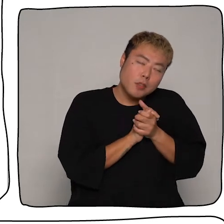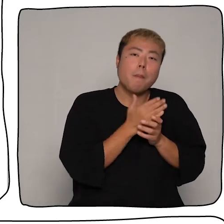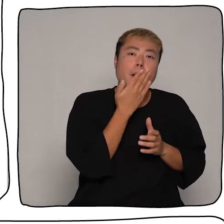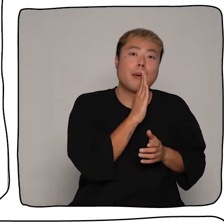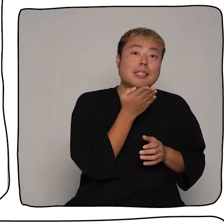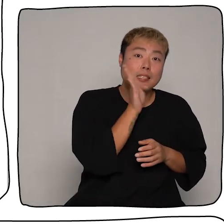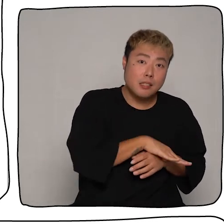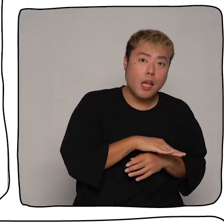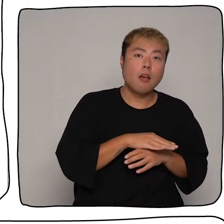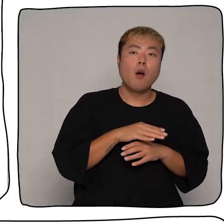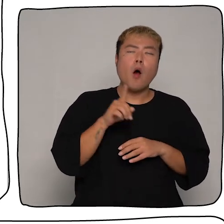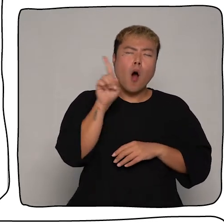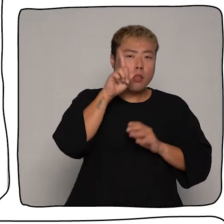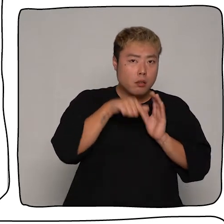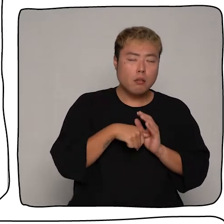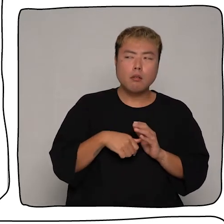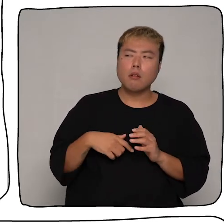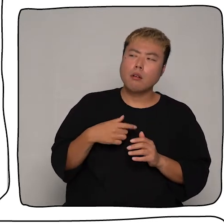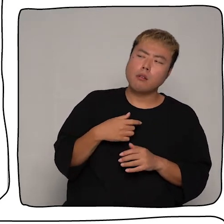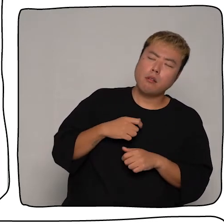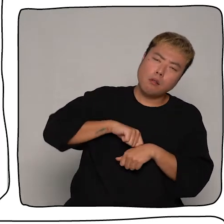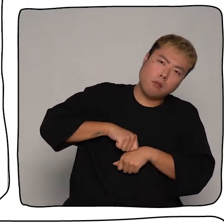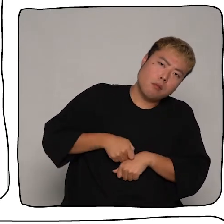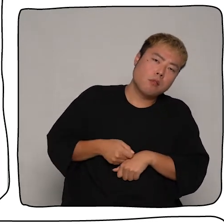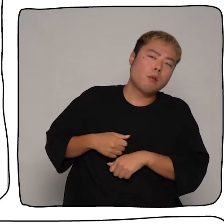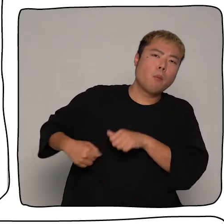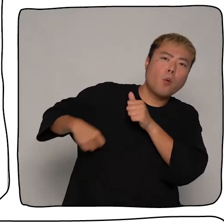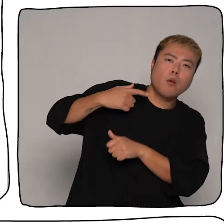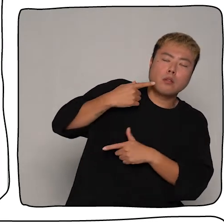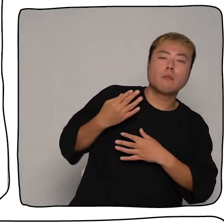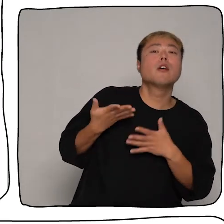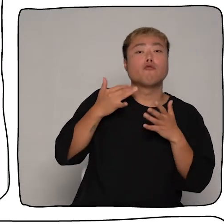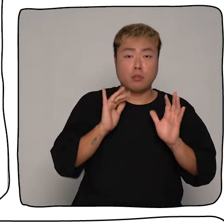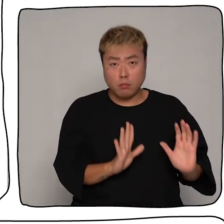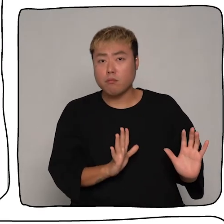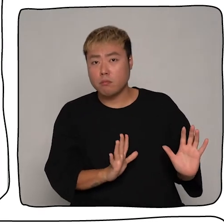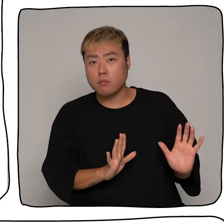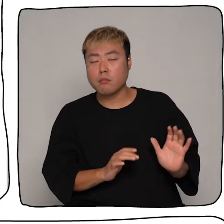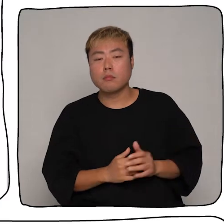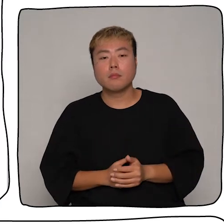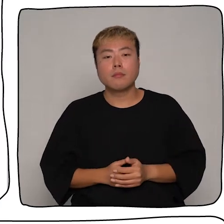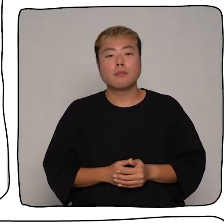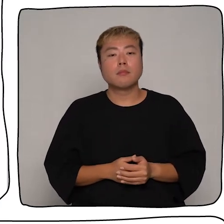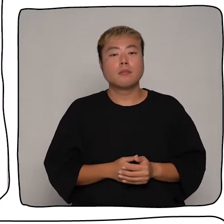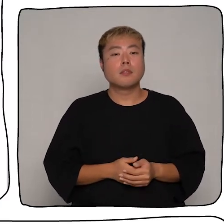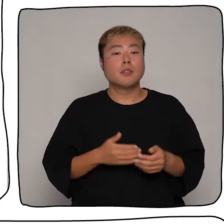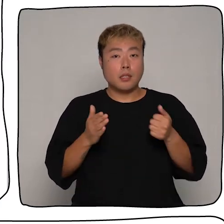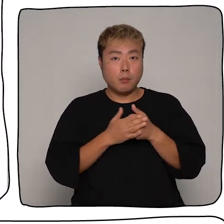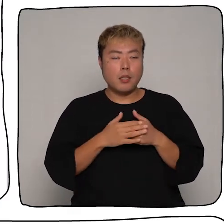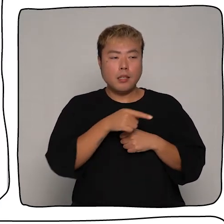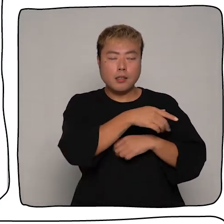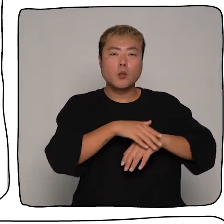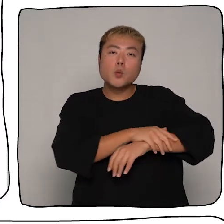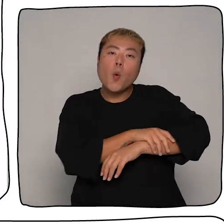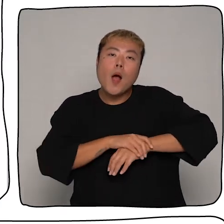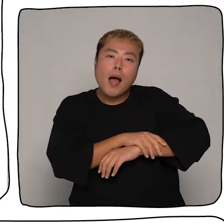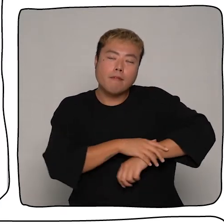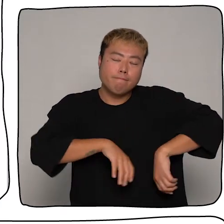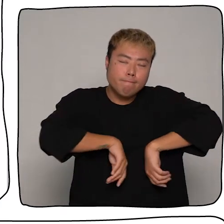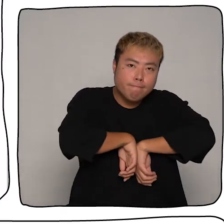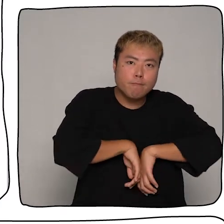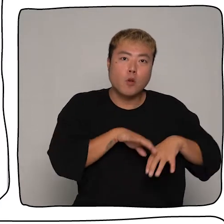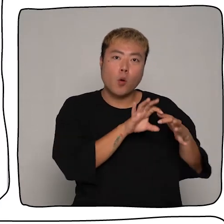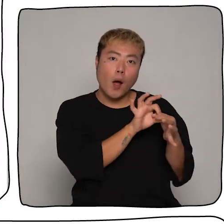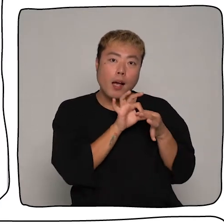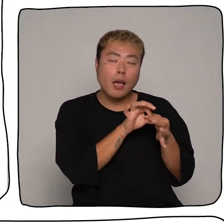but can be violent against him or her. So trust in each other is essential